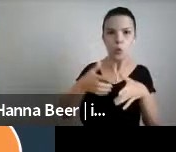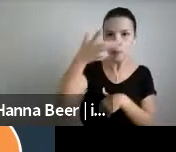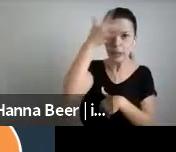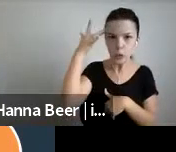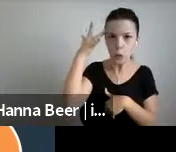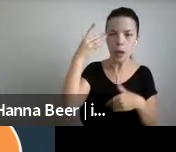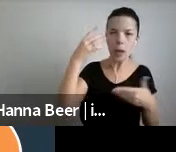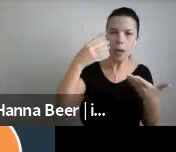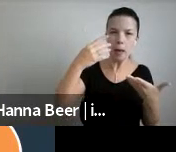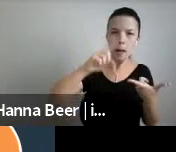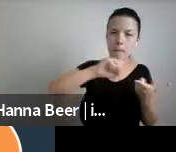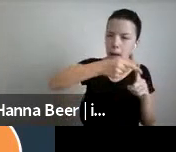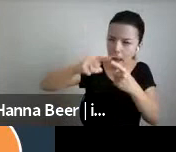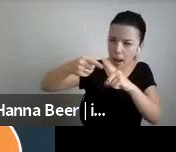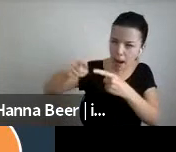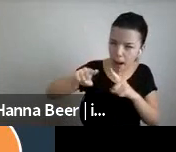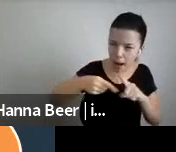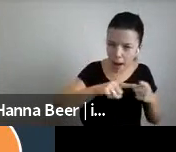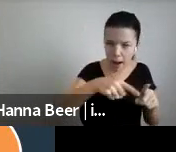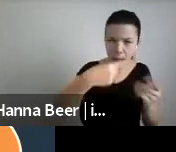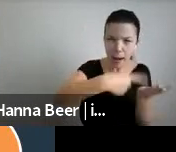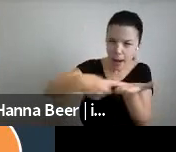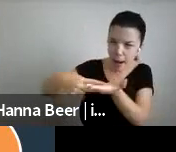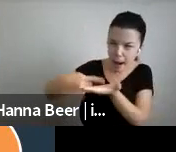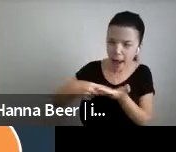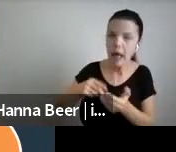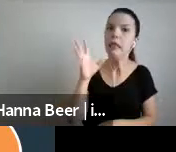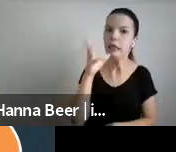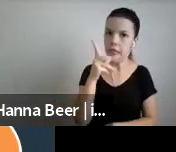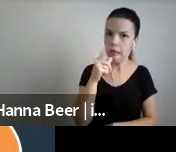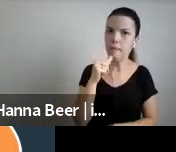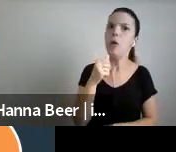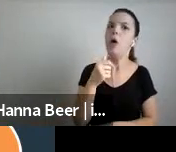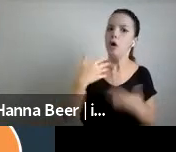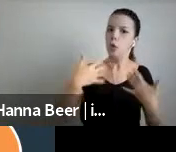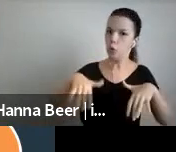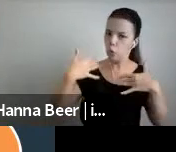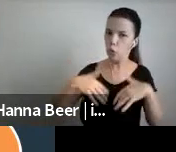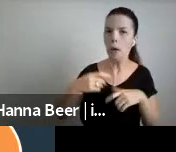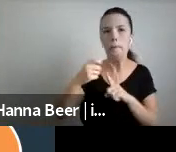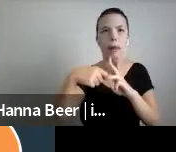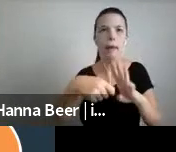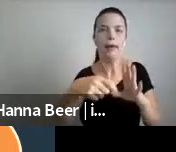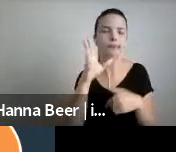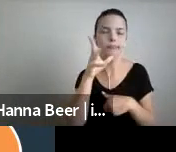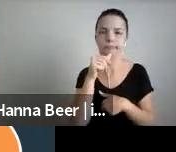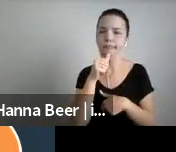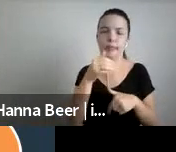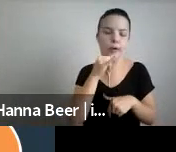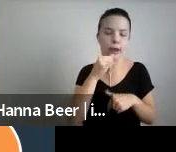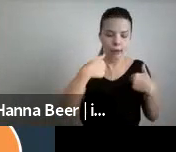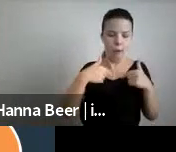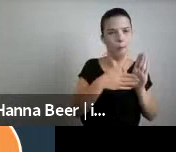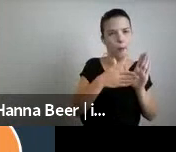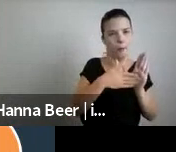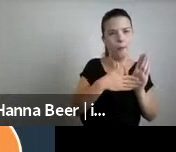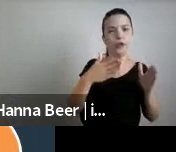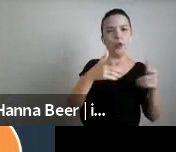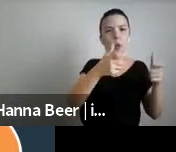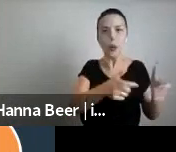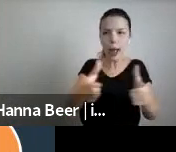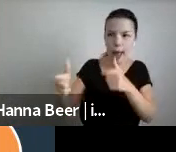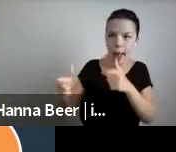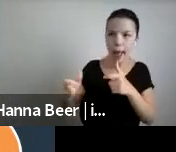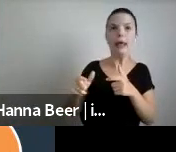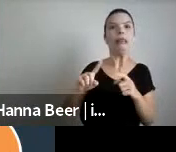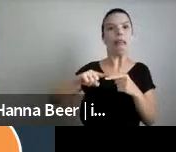which takes several months, and there's a lot of back and forth between the proposers, the original points of